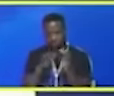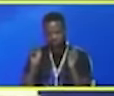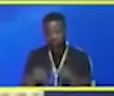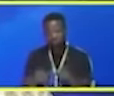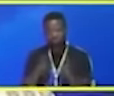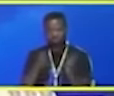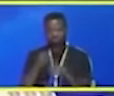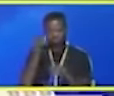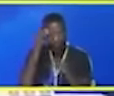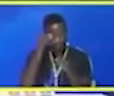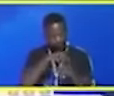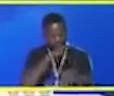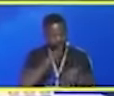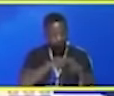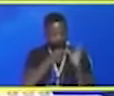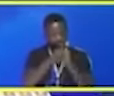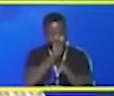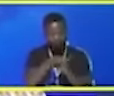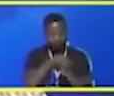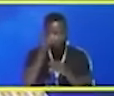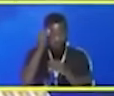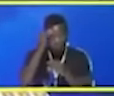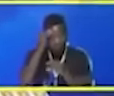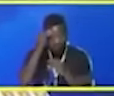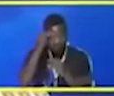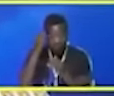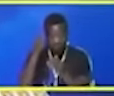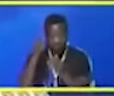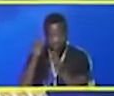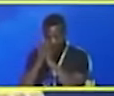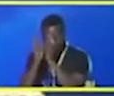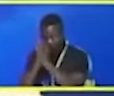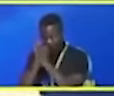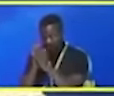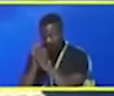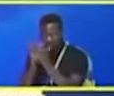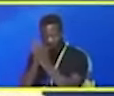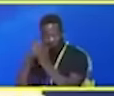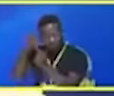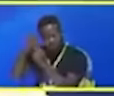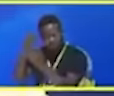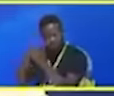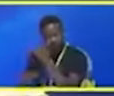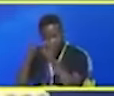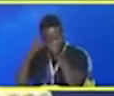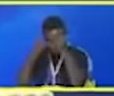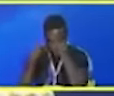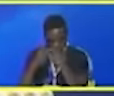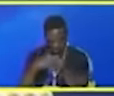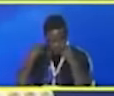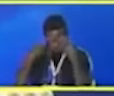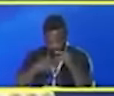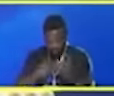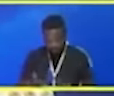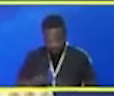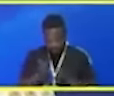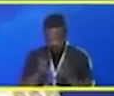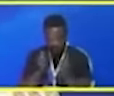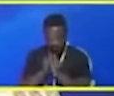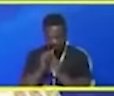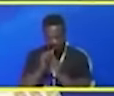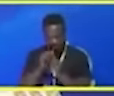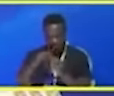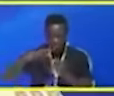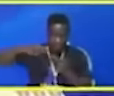When I know the nature of God, I know what to pray against, because I judge the happenings in my life with respect to